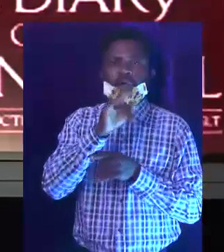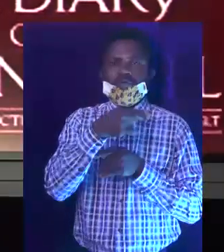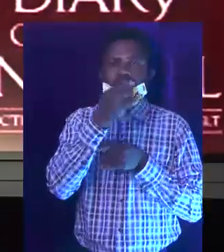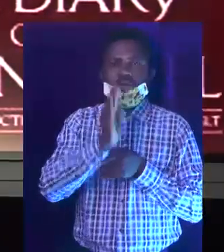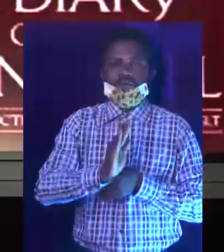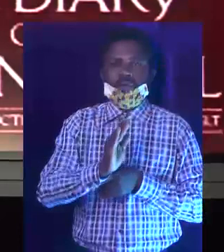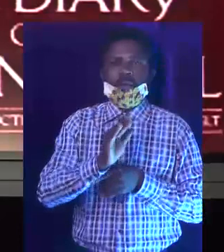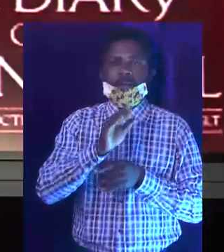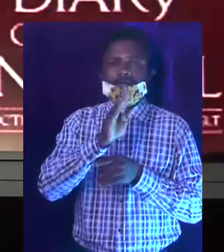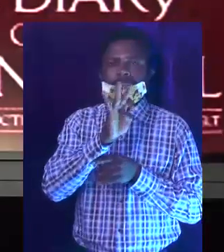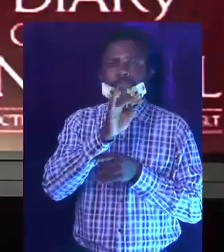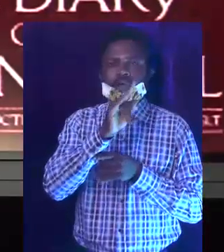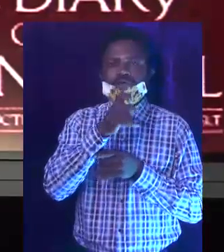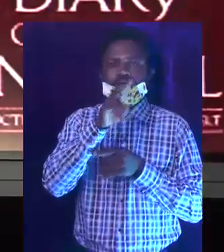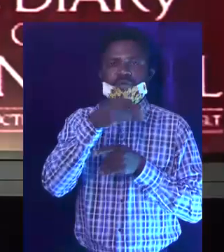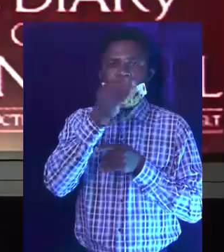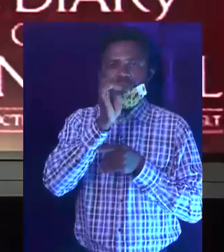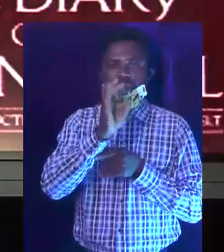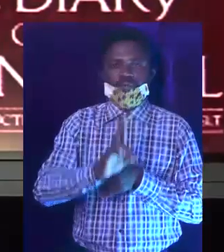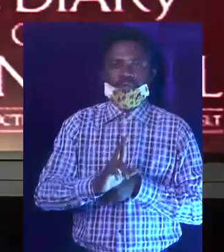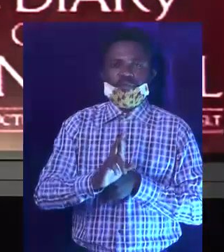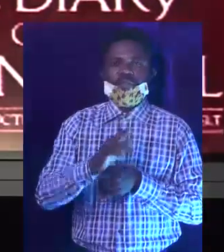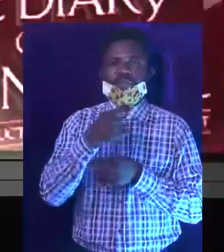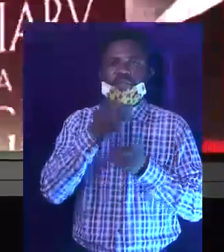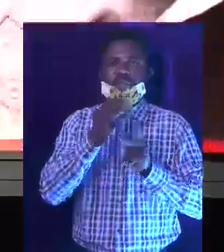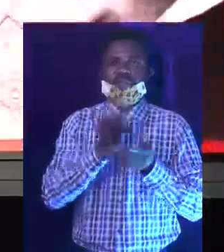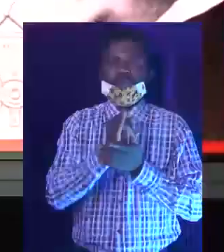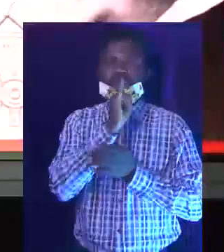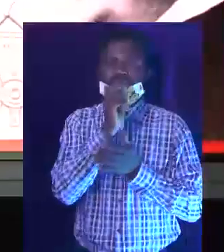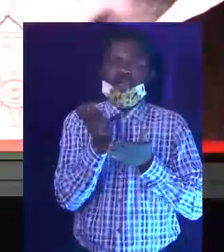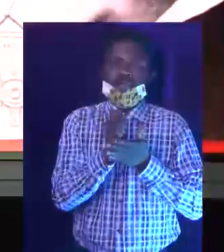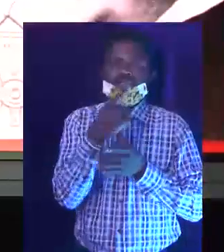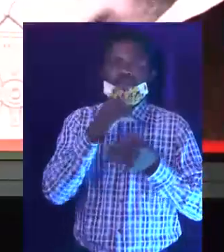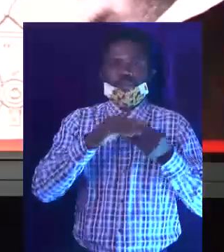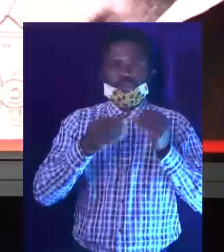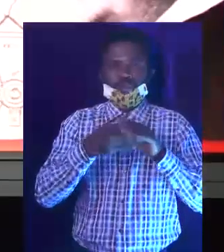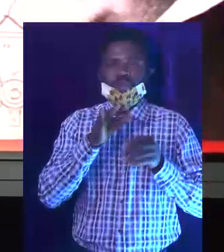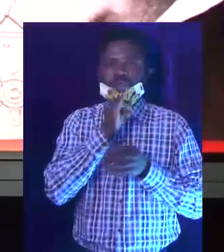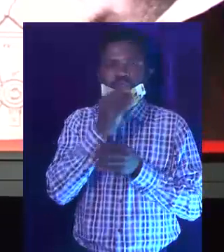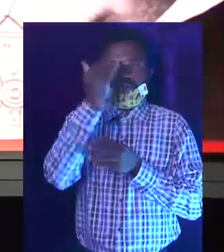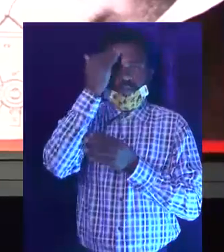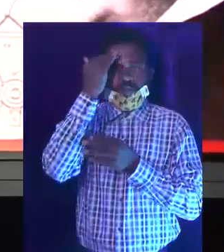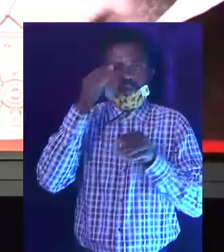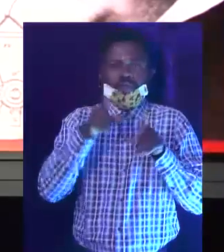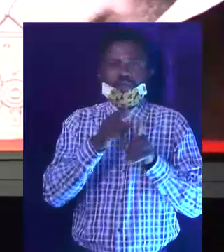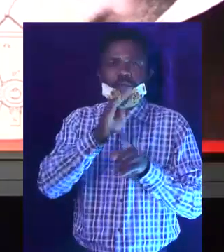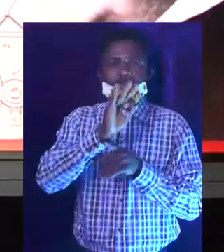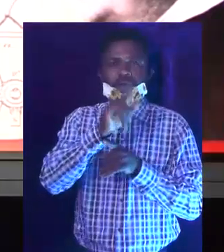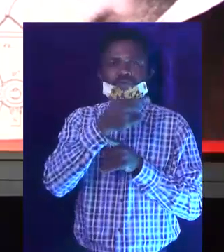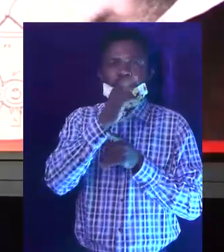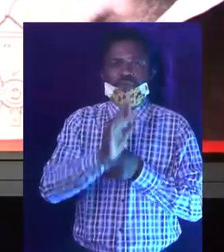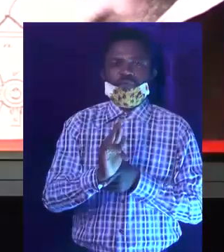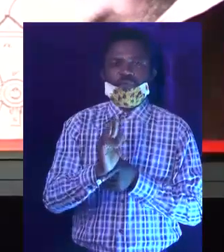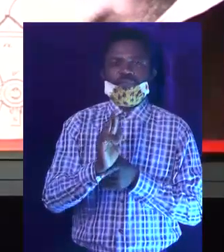biographer. Say biographer. Good. The person writing a biography is known as a